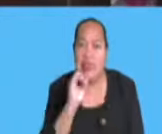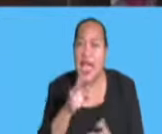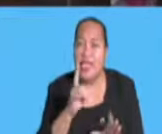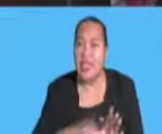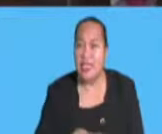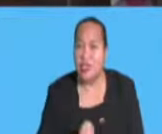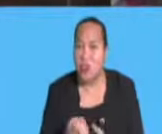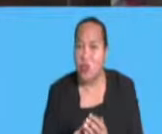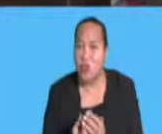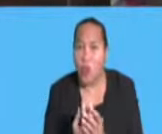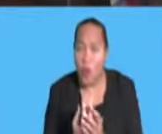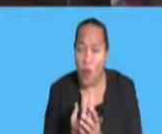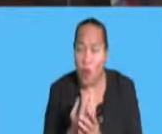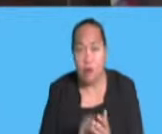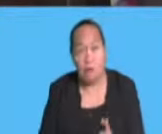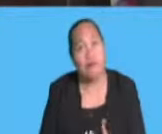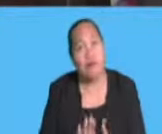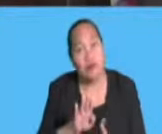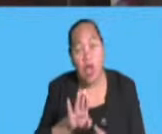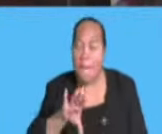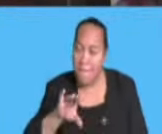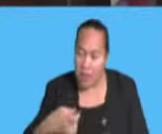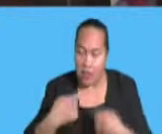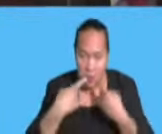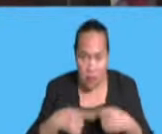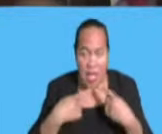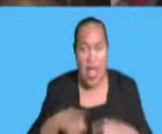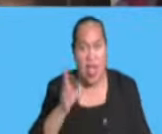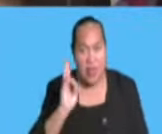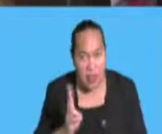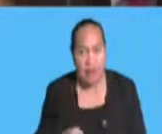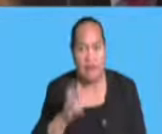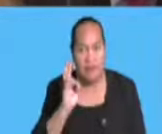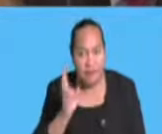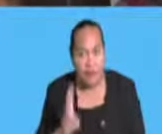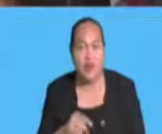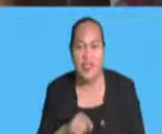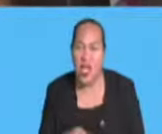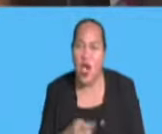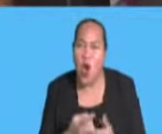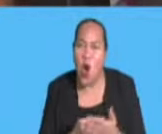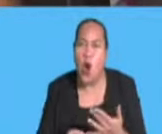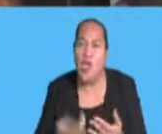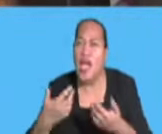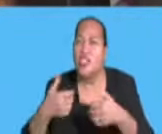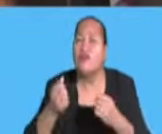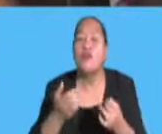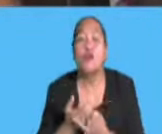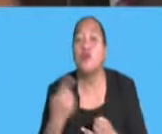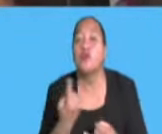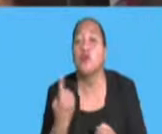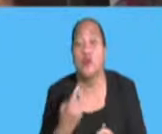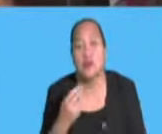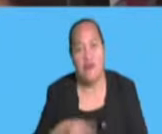economic growth, and this must be told time and again, Mr. Speaker, that it was only achieved by the Fiji Affairs